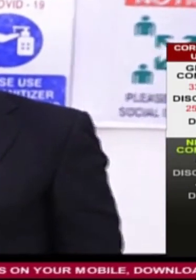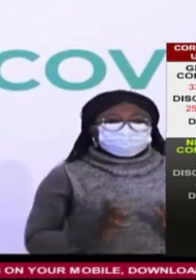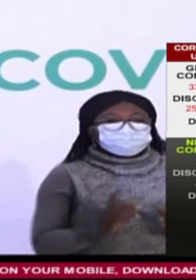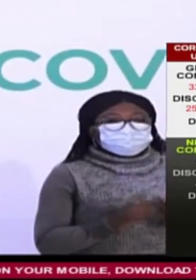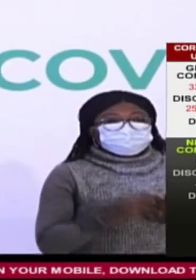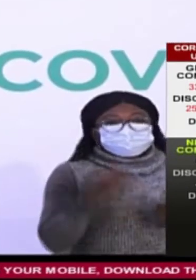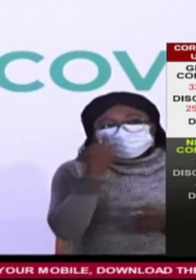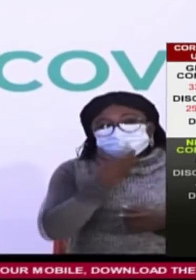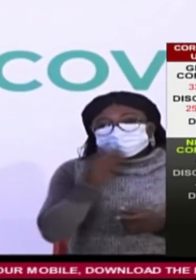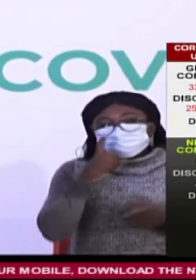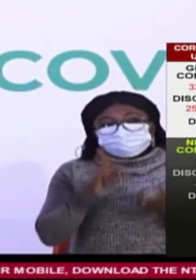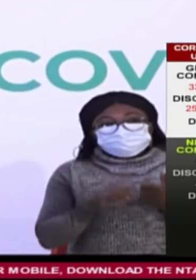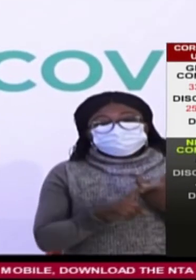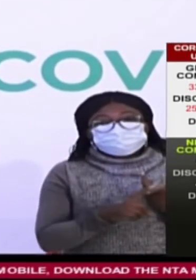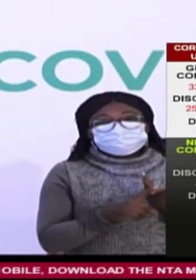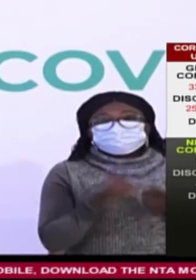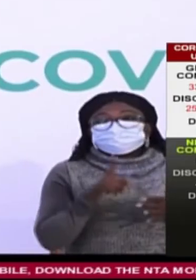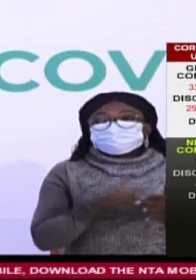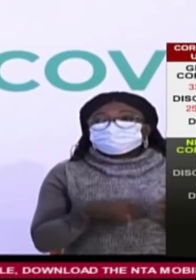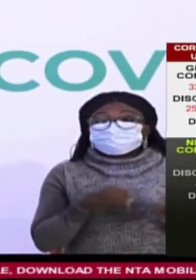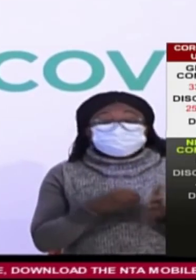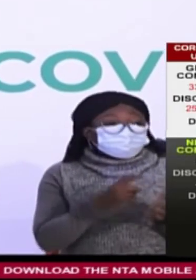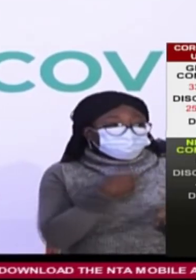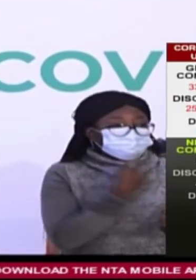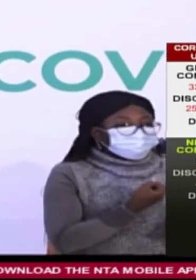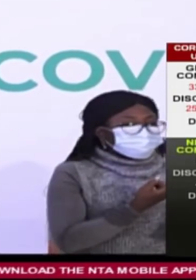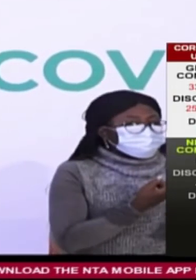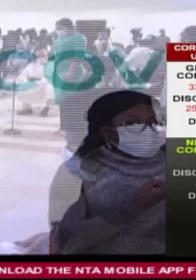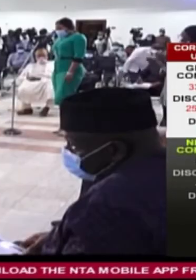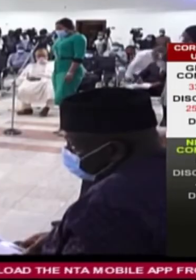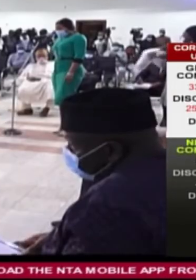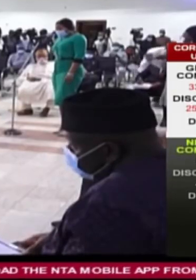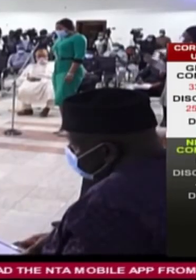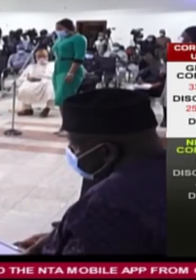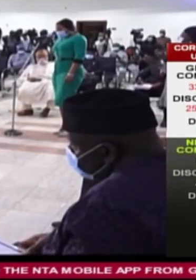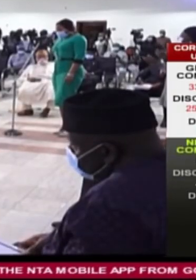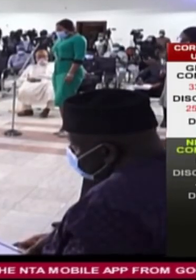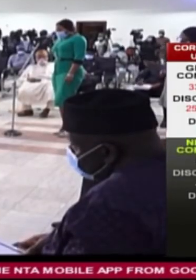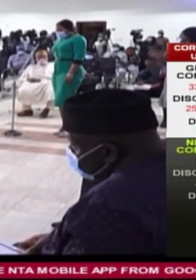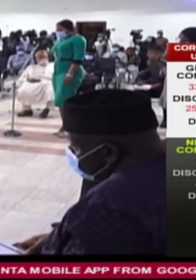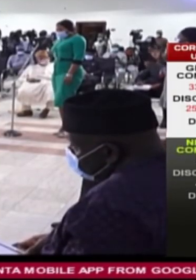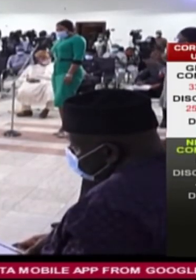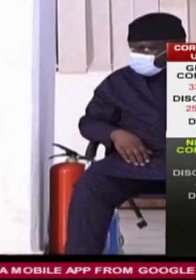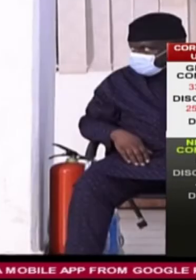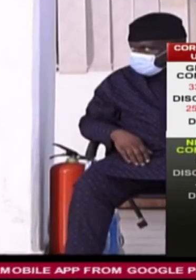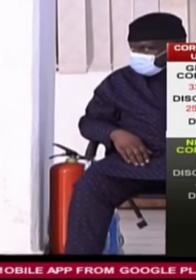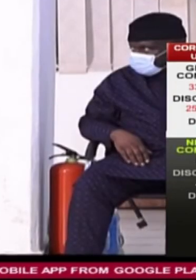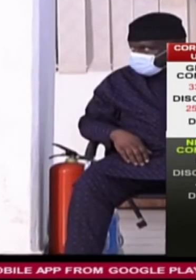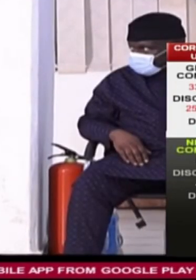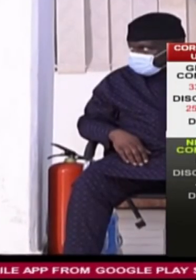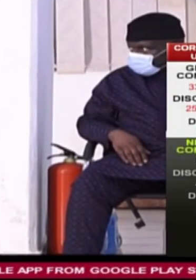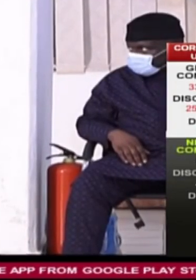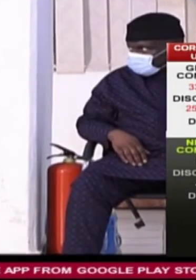been effective, making the country a reference point in the war against the virus on the African continent. In Abuja,